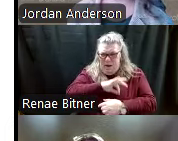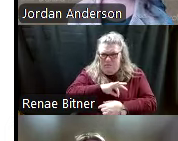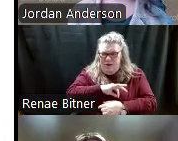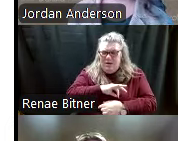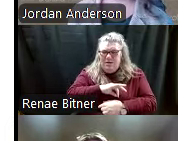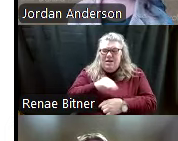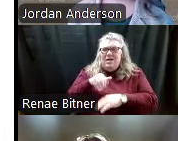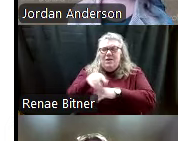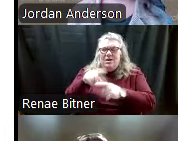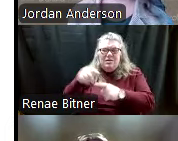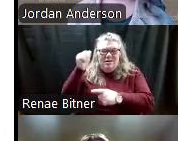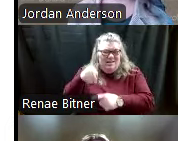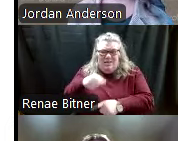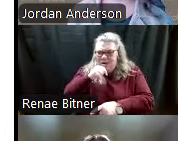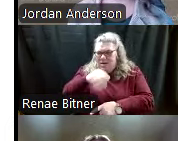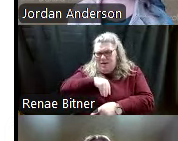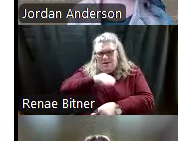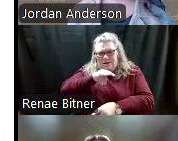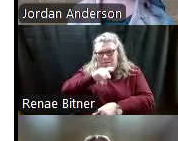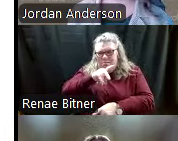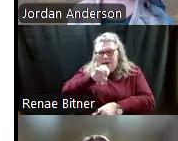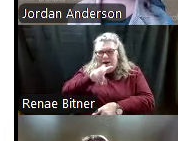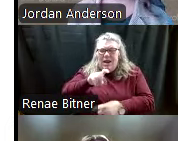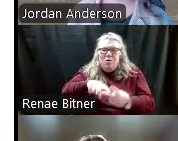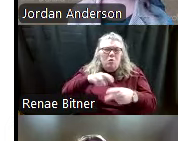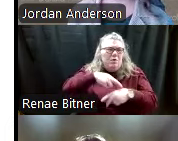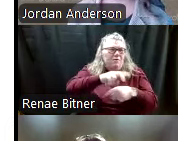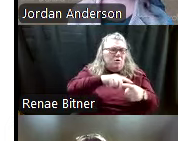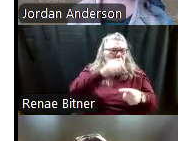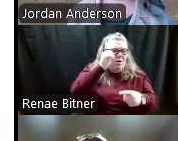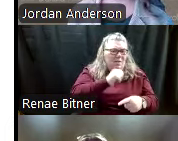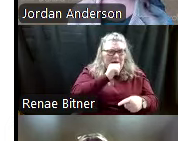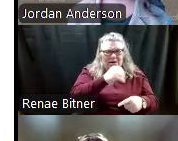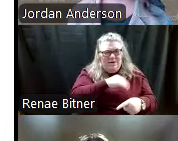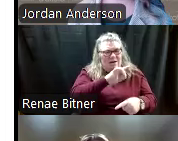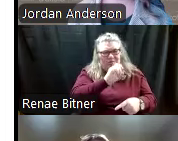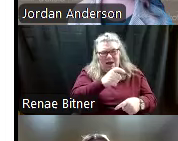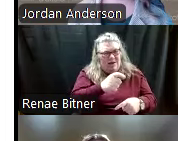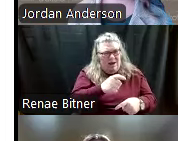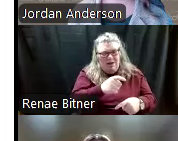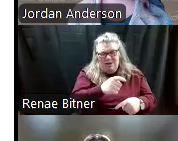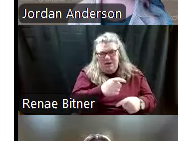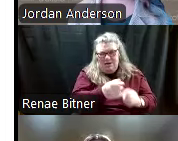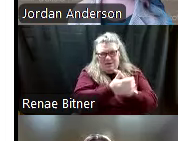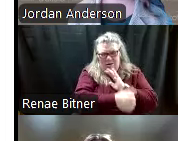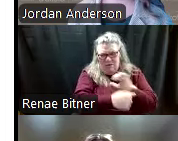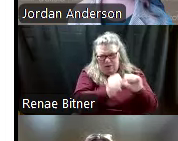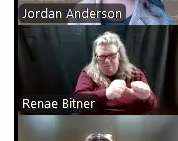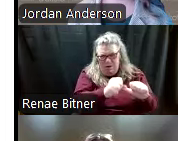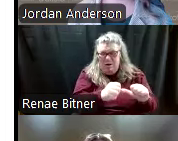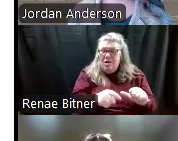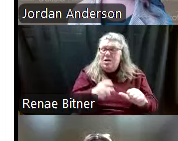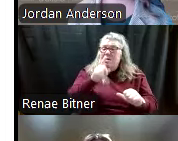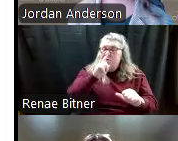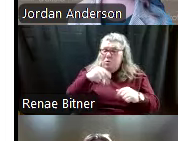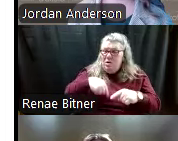to an audiologist that doesn't accept the Medicaid, or they're sent to an audiologist that doesn't have diagnostic capabilities. And we've really, in these